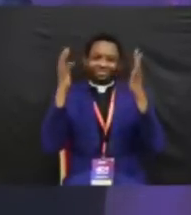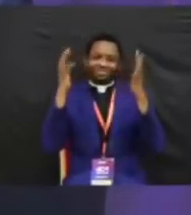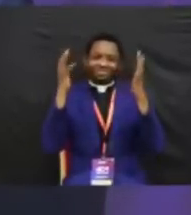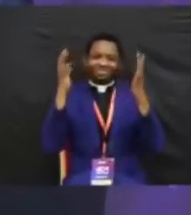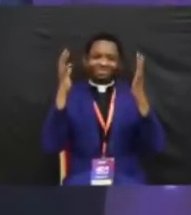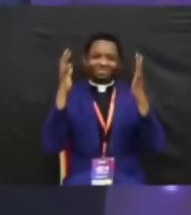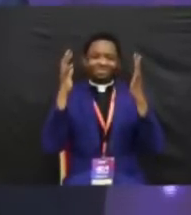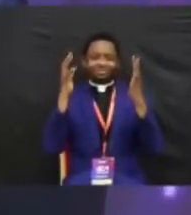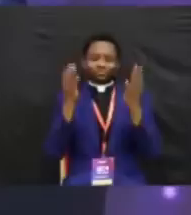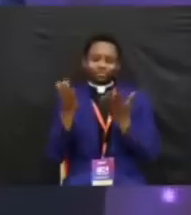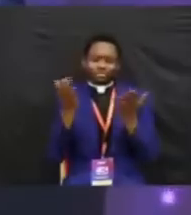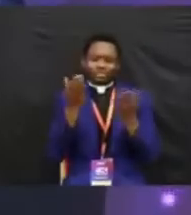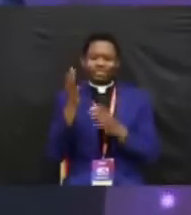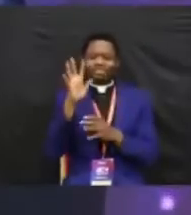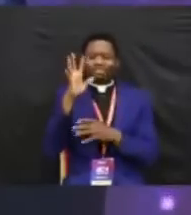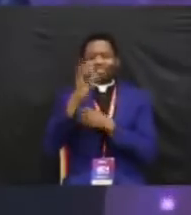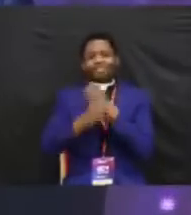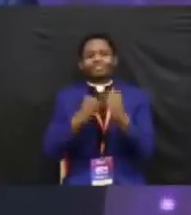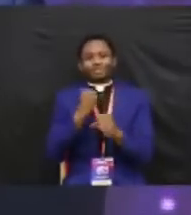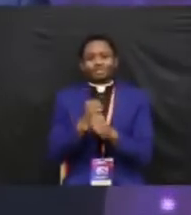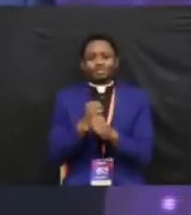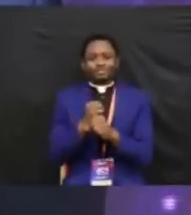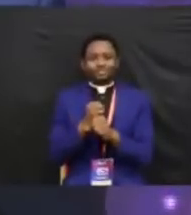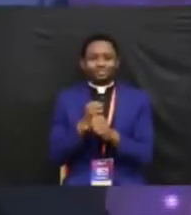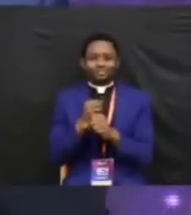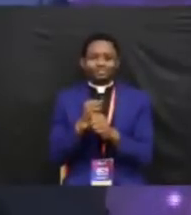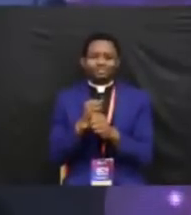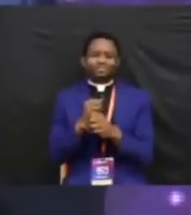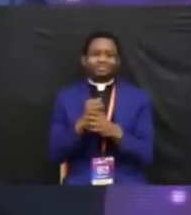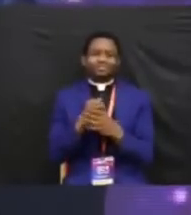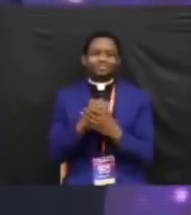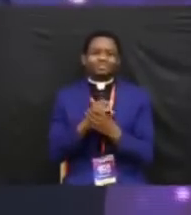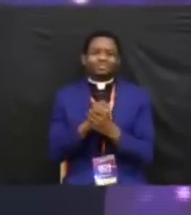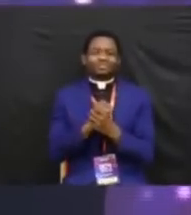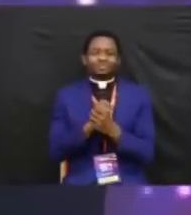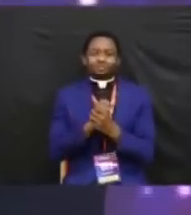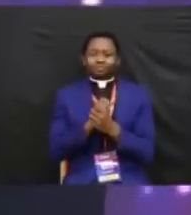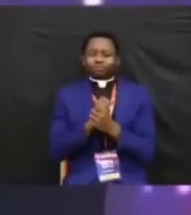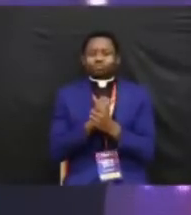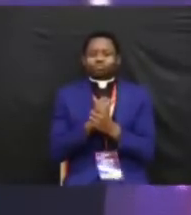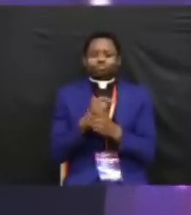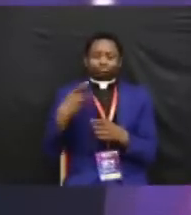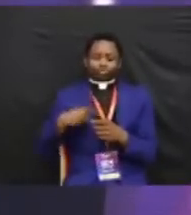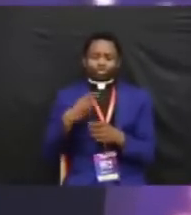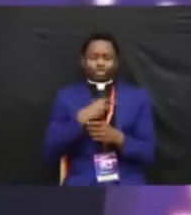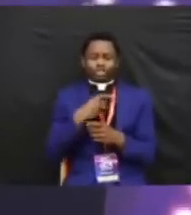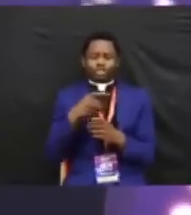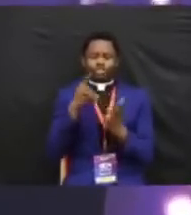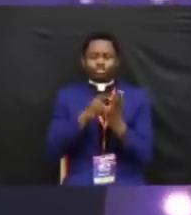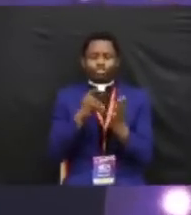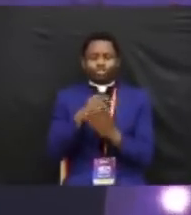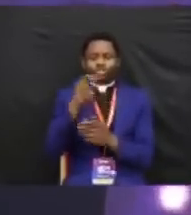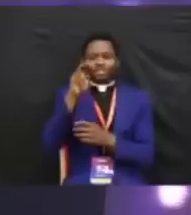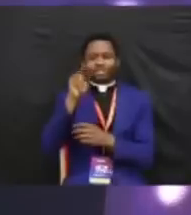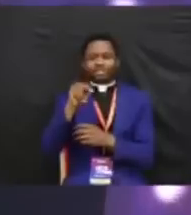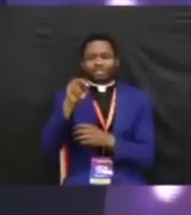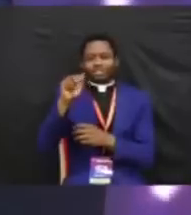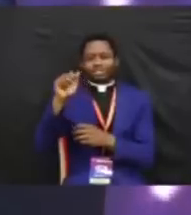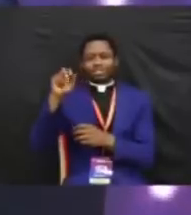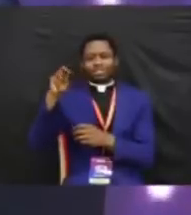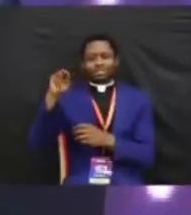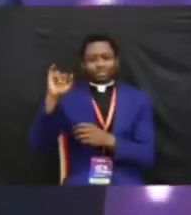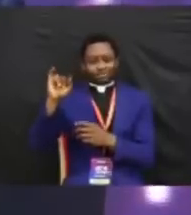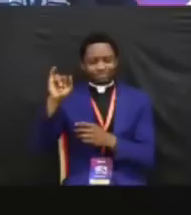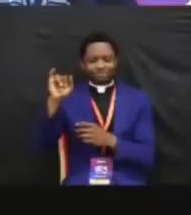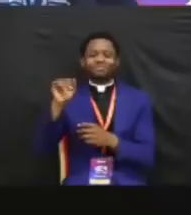He will serve for a period of five years. Dickin Dr. Augustine Nami, a member of the National